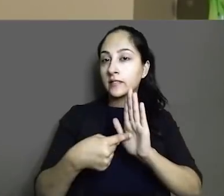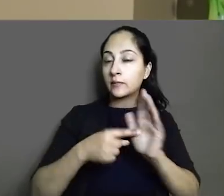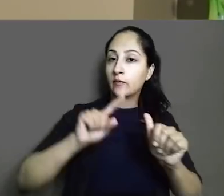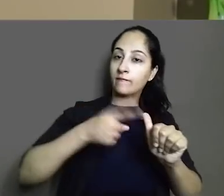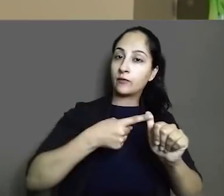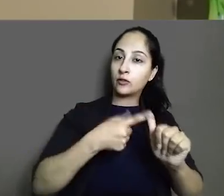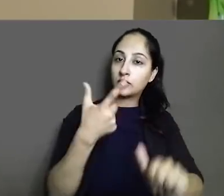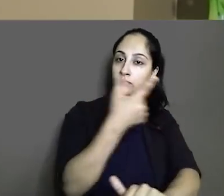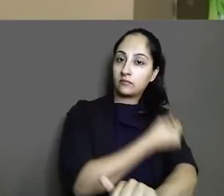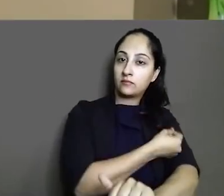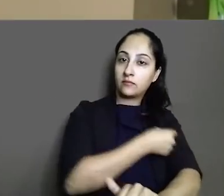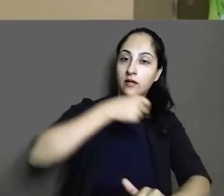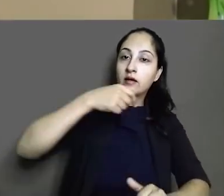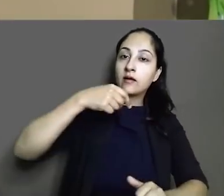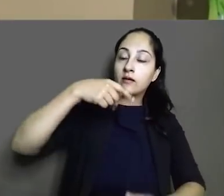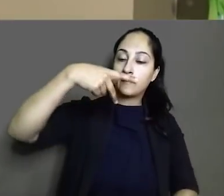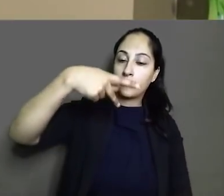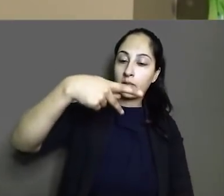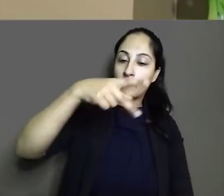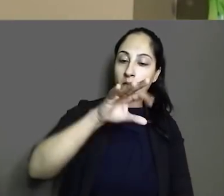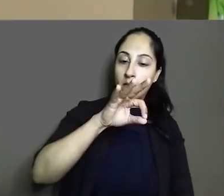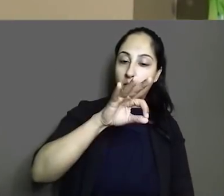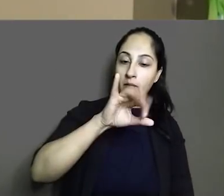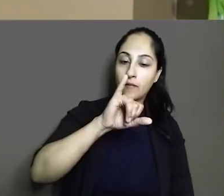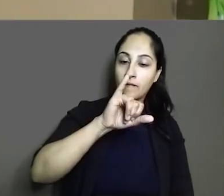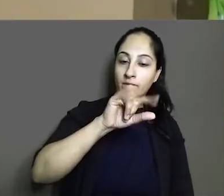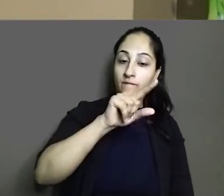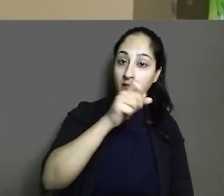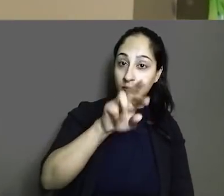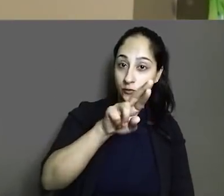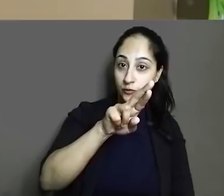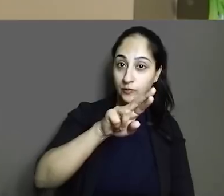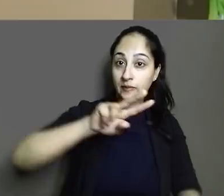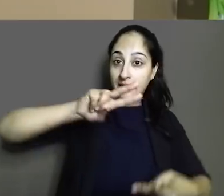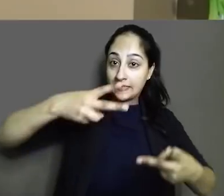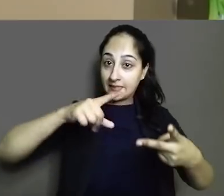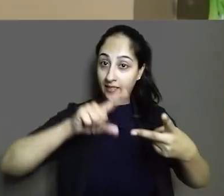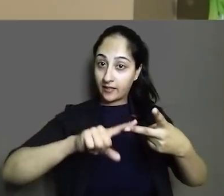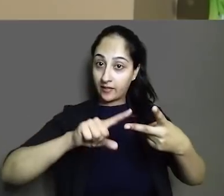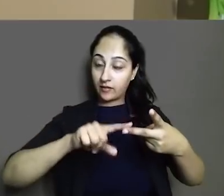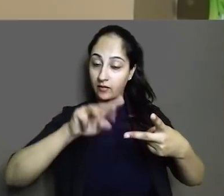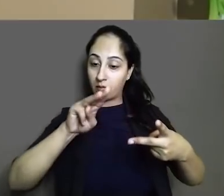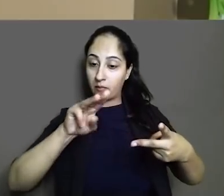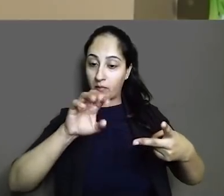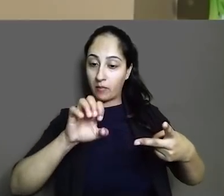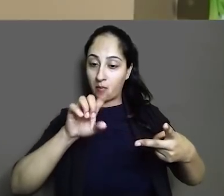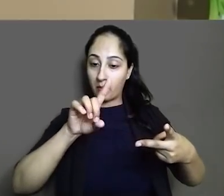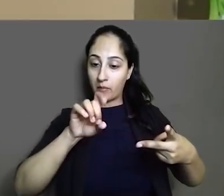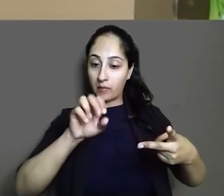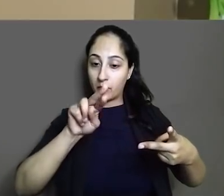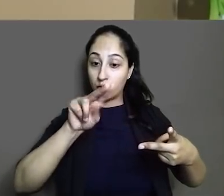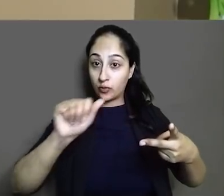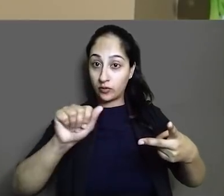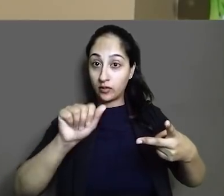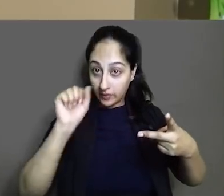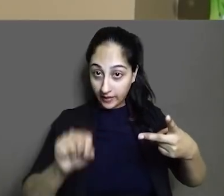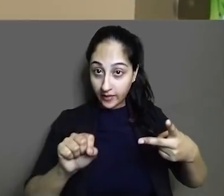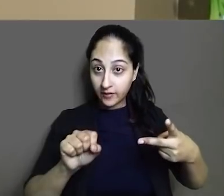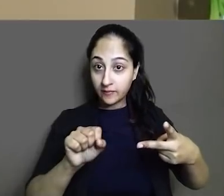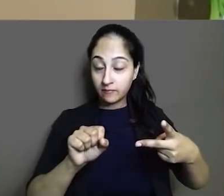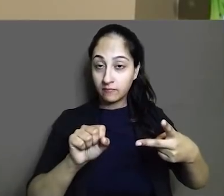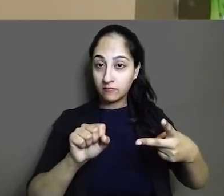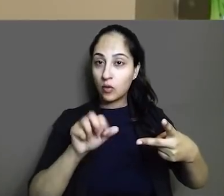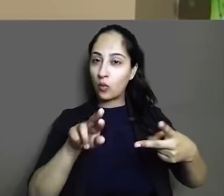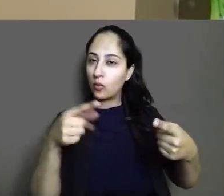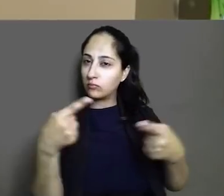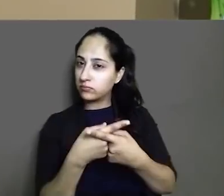Pfizer vaccine. We in Halton did not get the Moderna vaccine. And so what's happened is that we have individuals